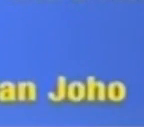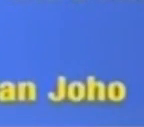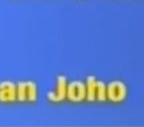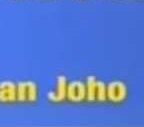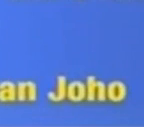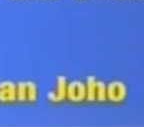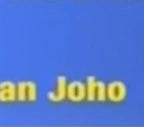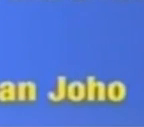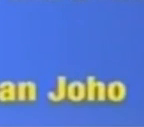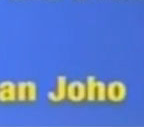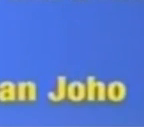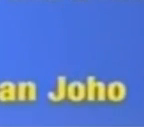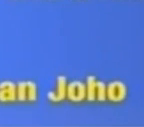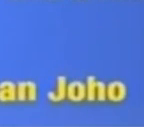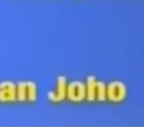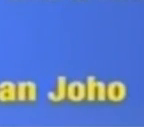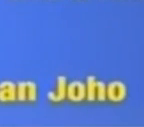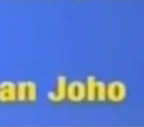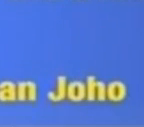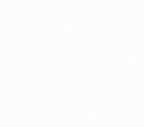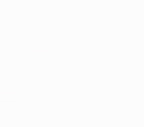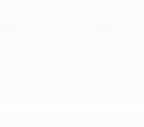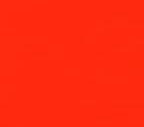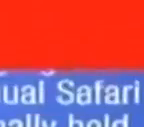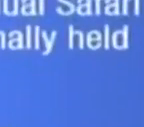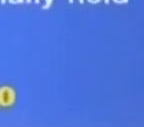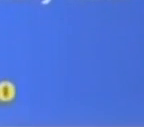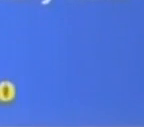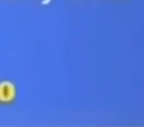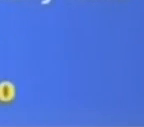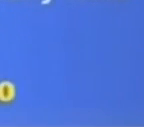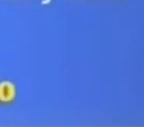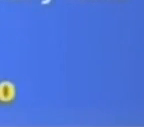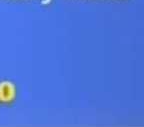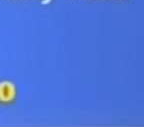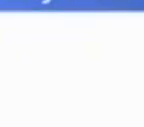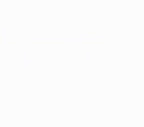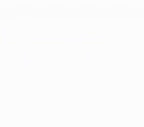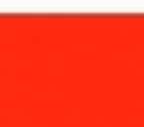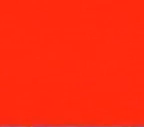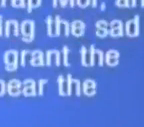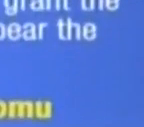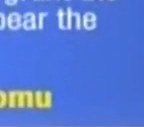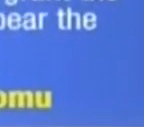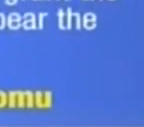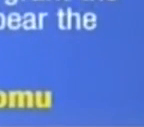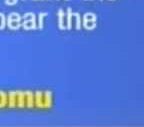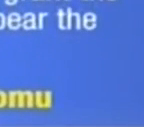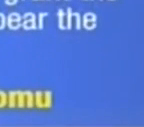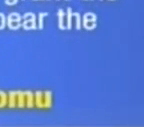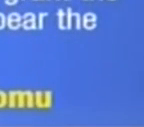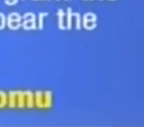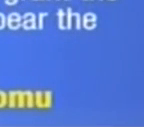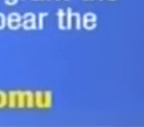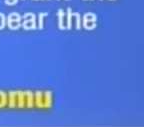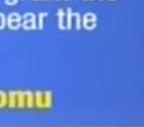condolences. They appreciated his contribution to motor racing and mourned with the Moi family. The Standard Group CEO